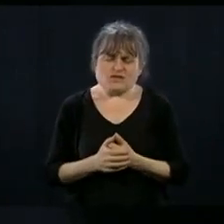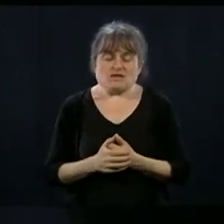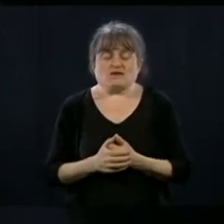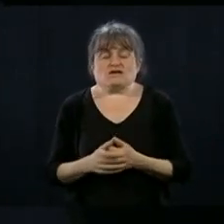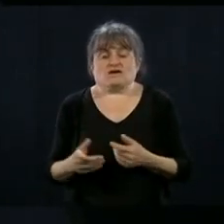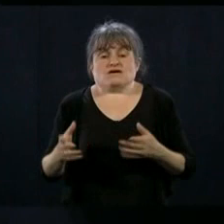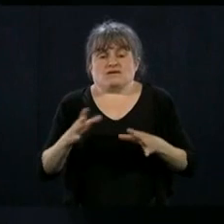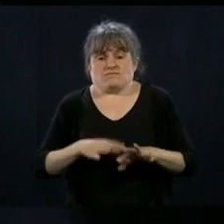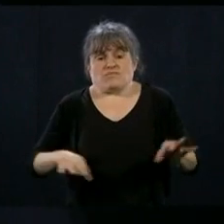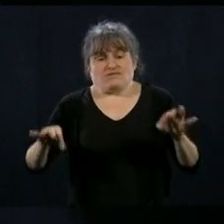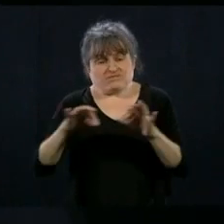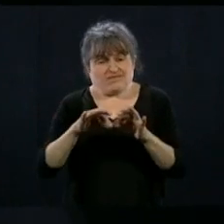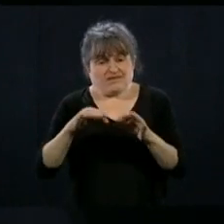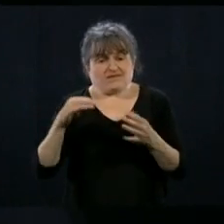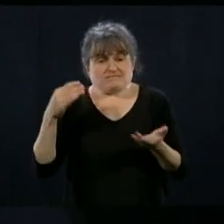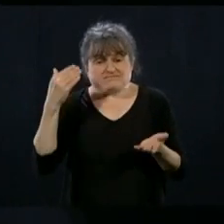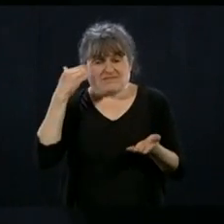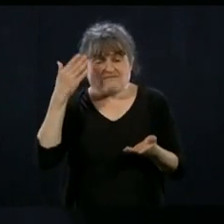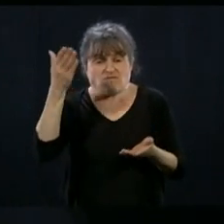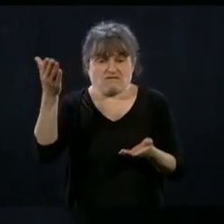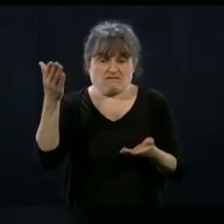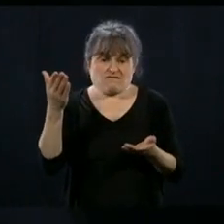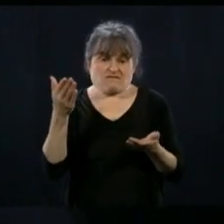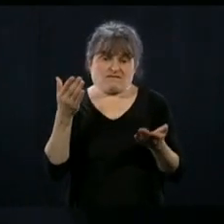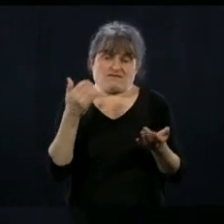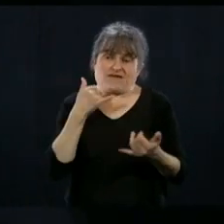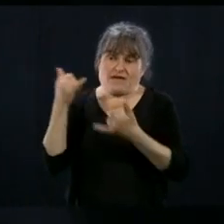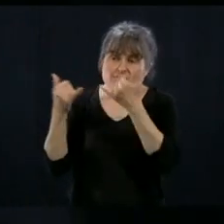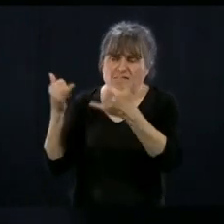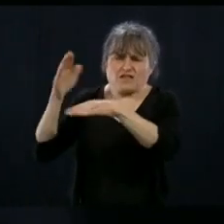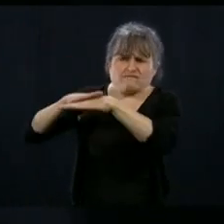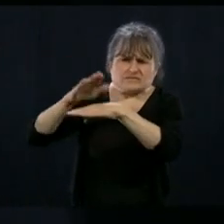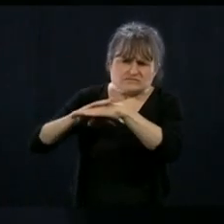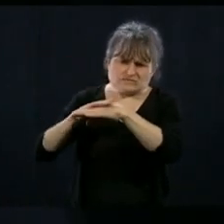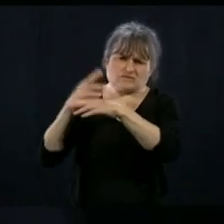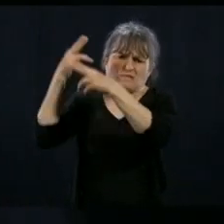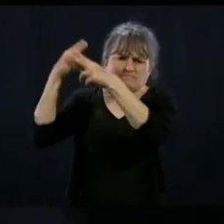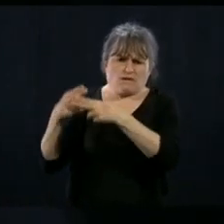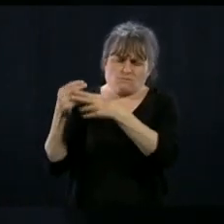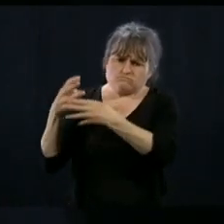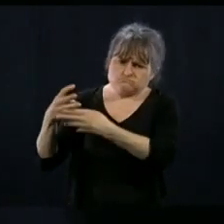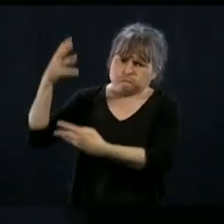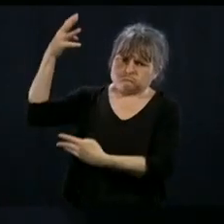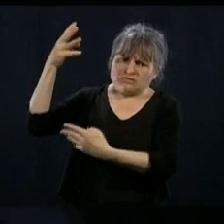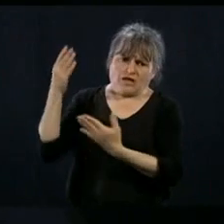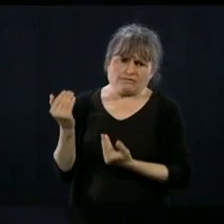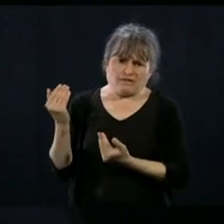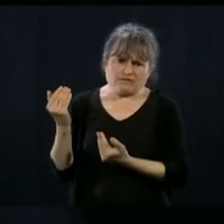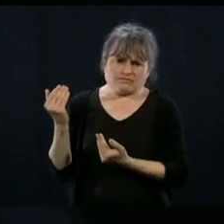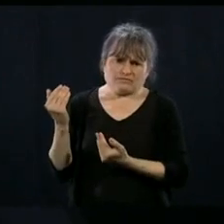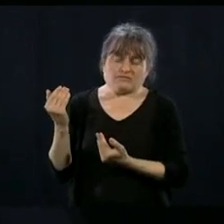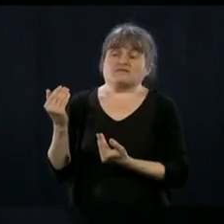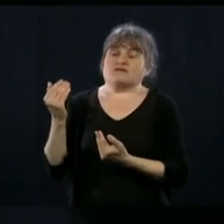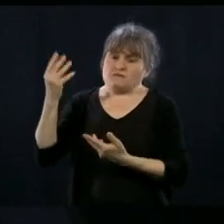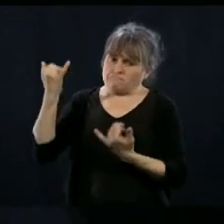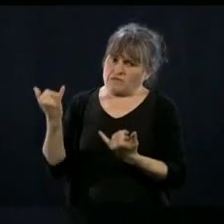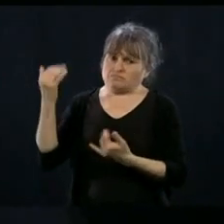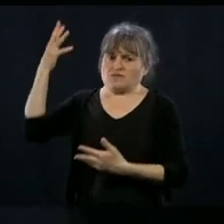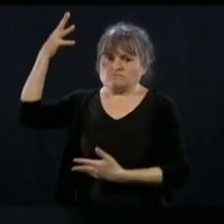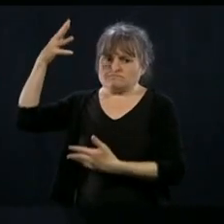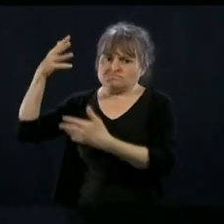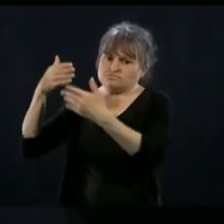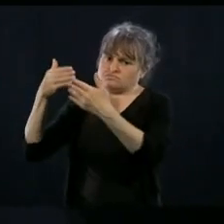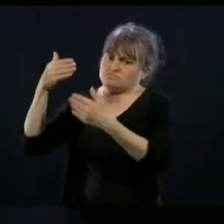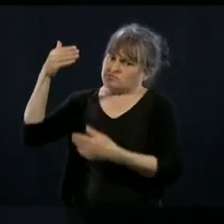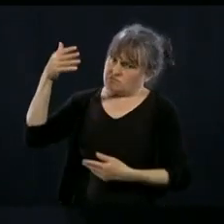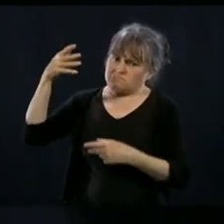is also important to say that the waiting lists in the DPJs went down even before the crisis. We have to be prudent